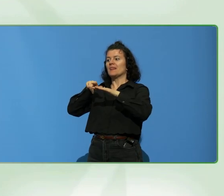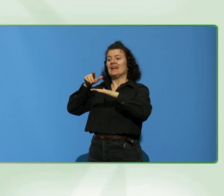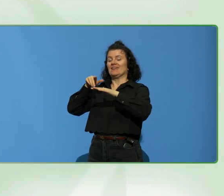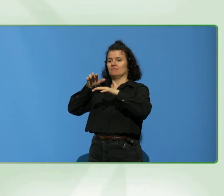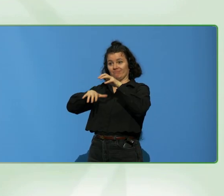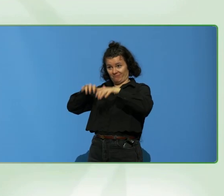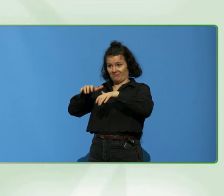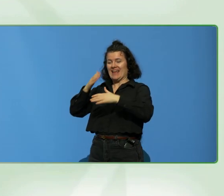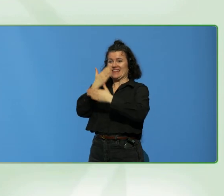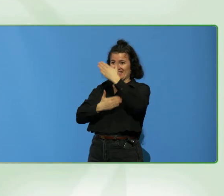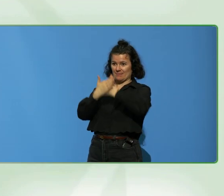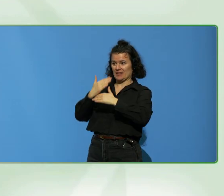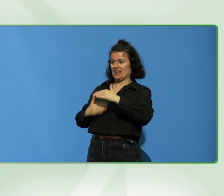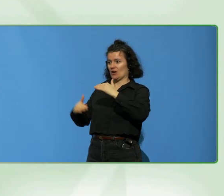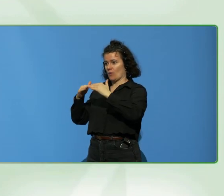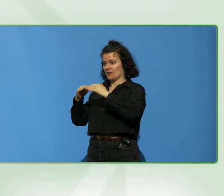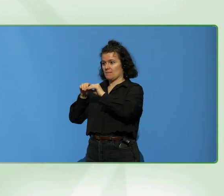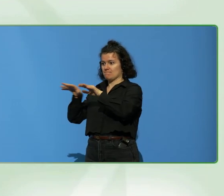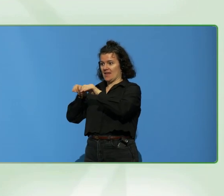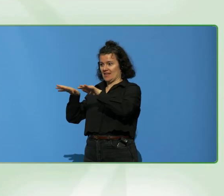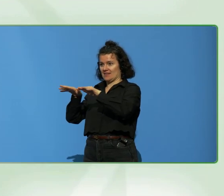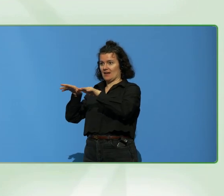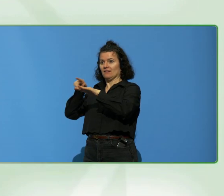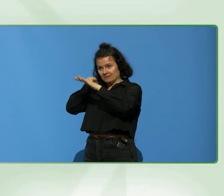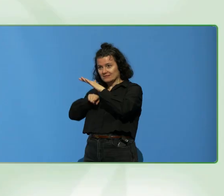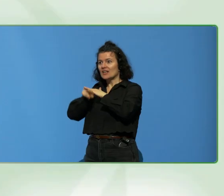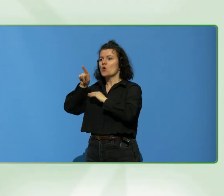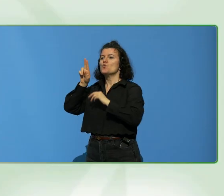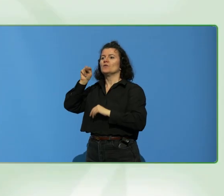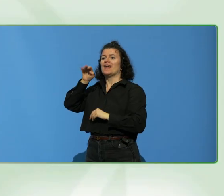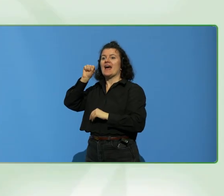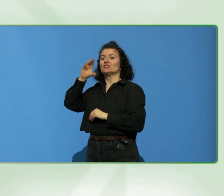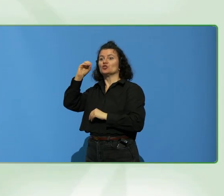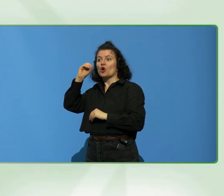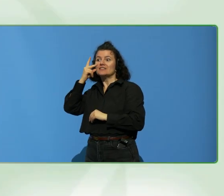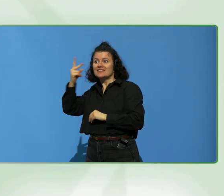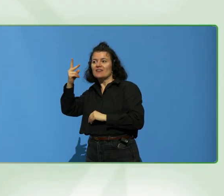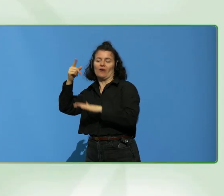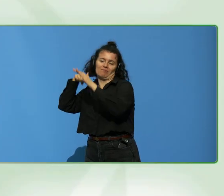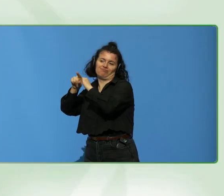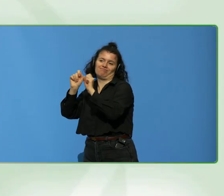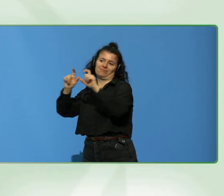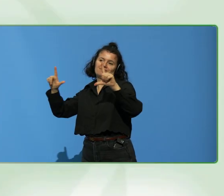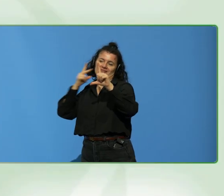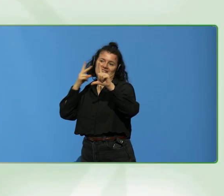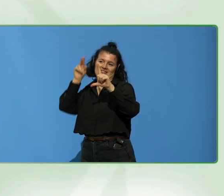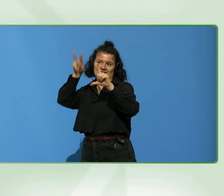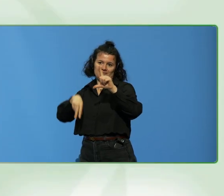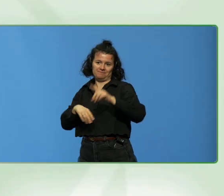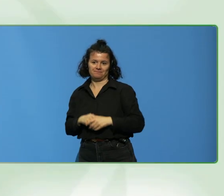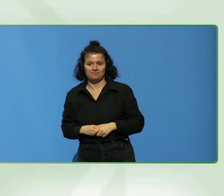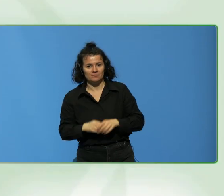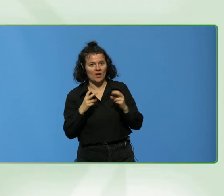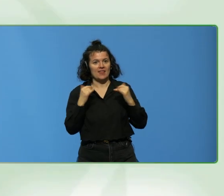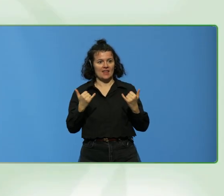and UNESCO, those search terms will get you the results. As promised, I want to hand it over to the audience now. I always say